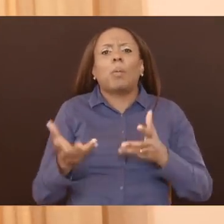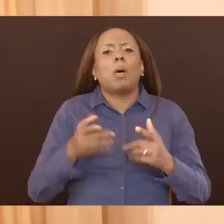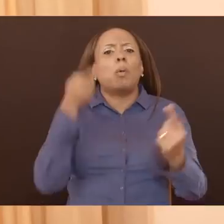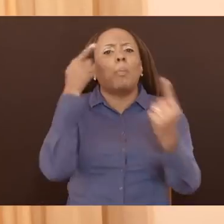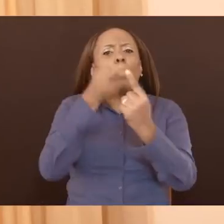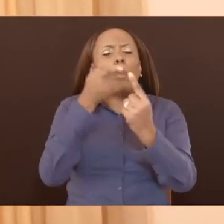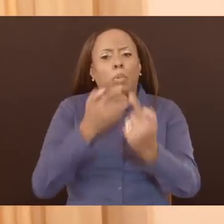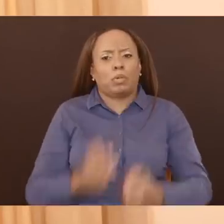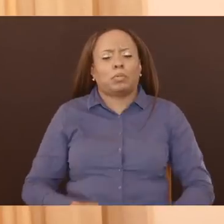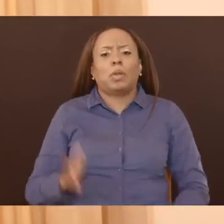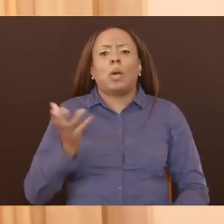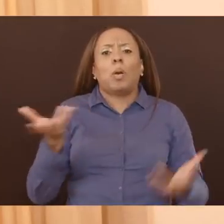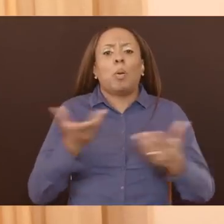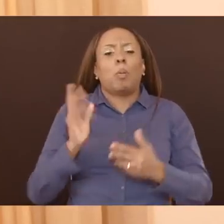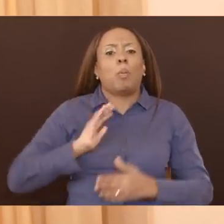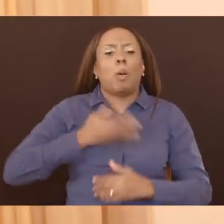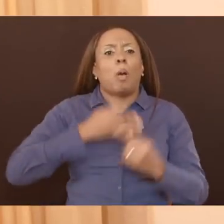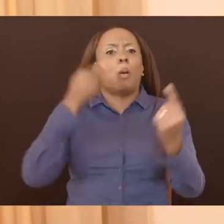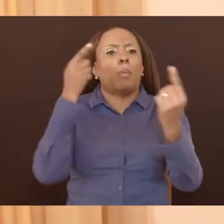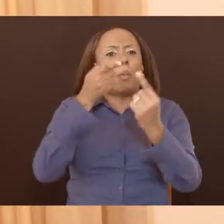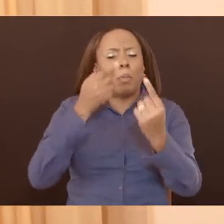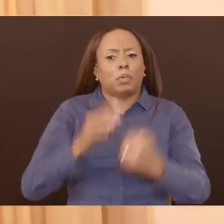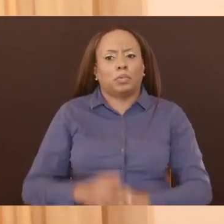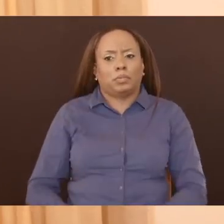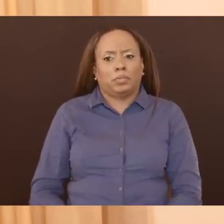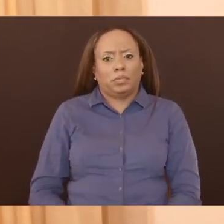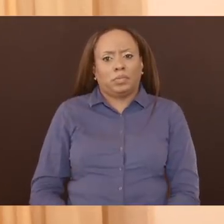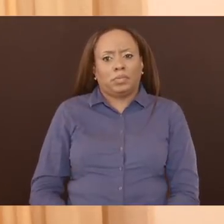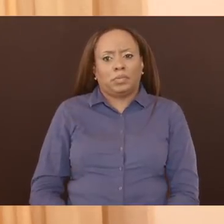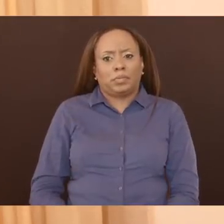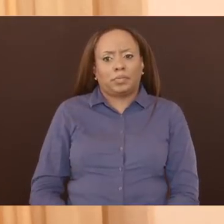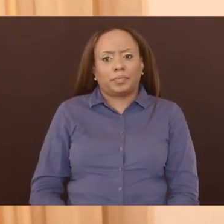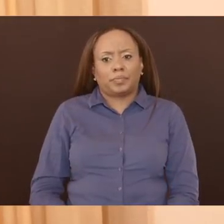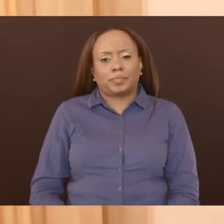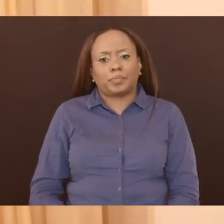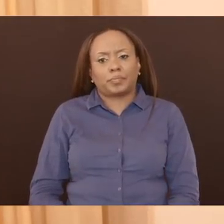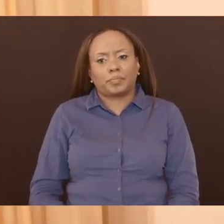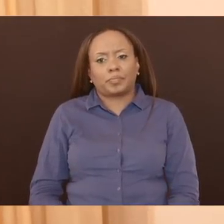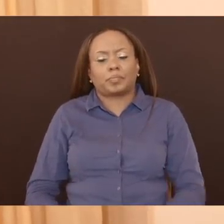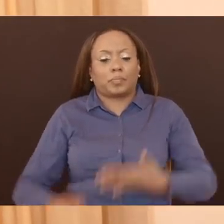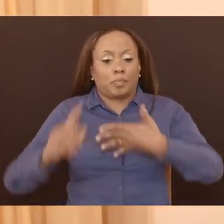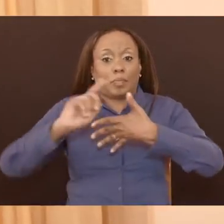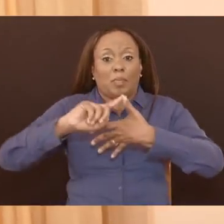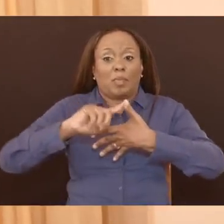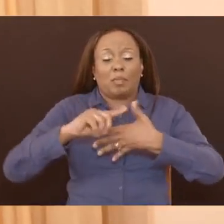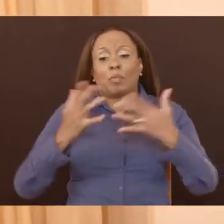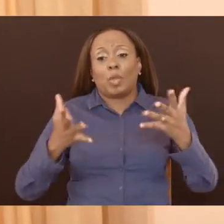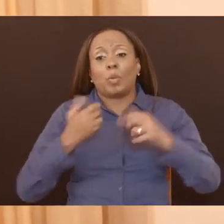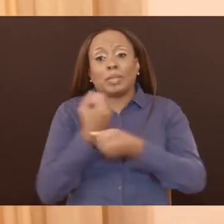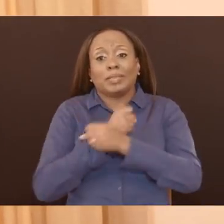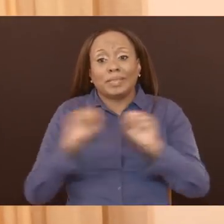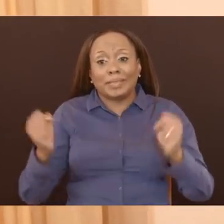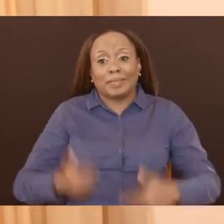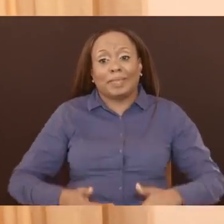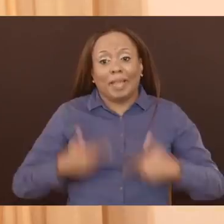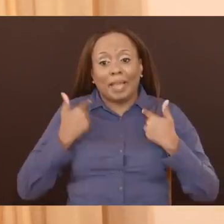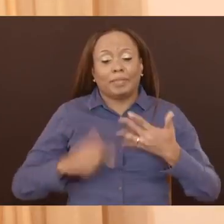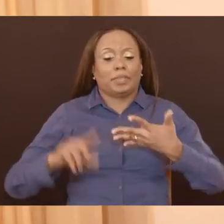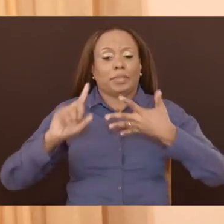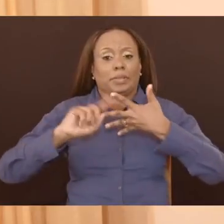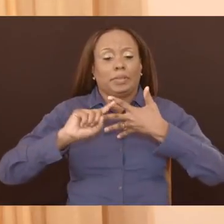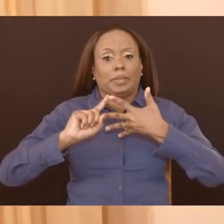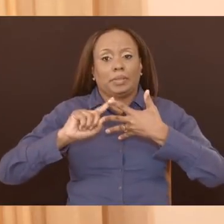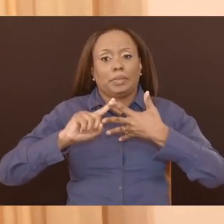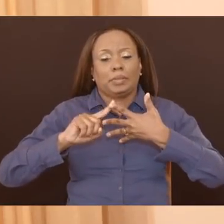I said it on the last time on which we spoke. 1, we must seek to save lives. 2, we